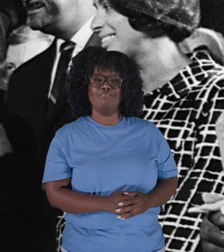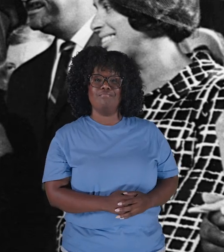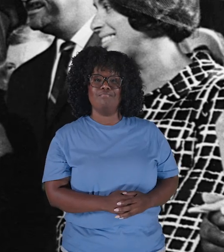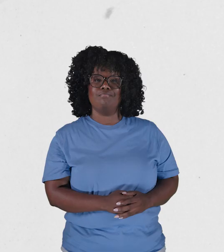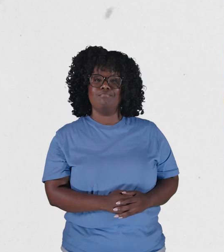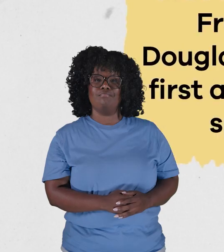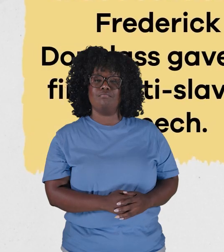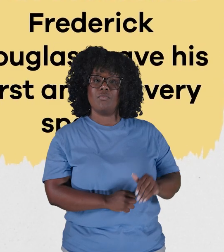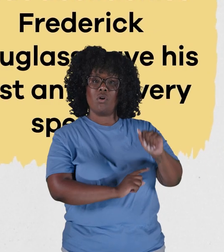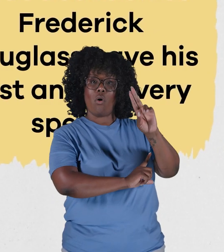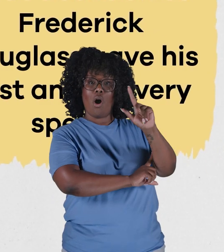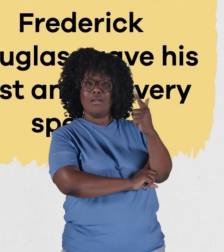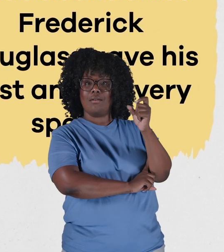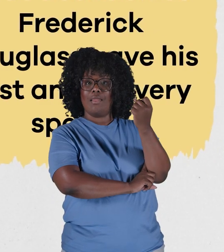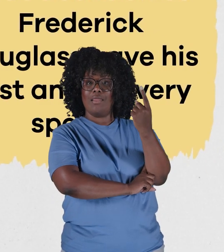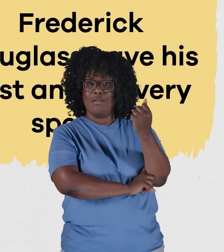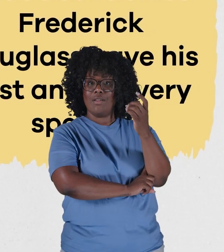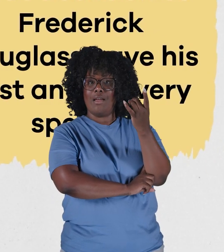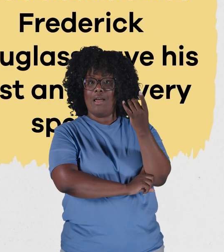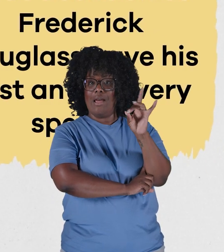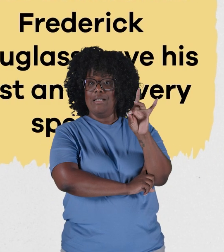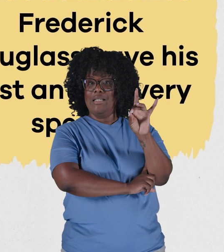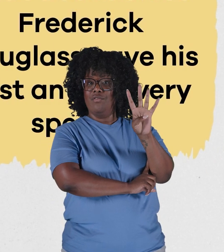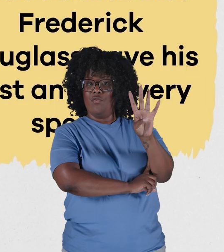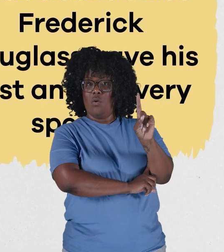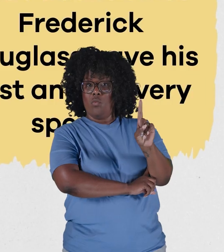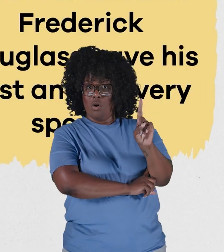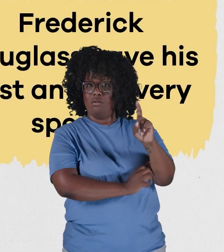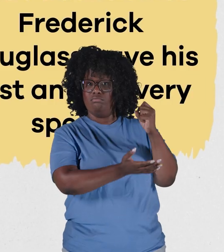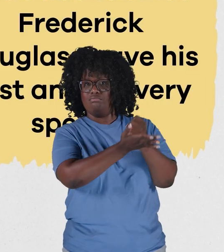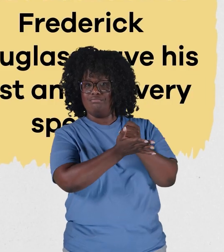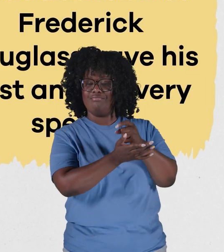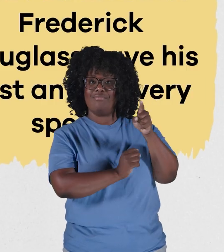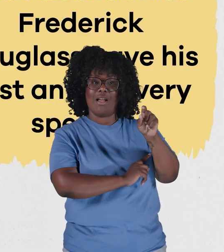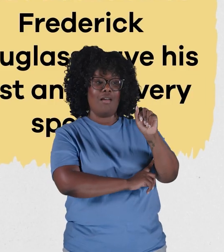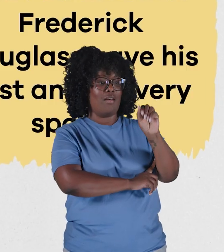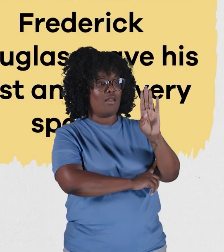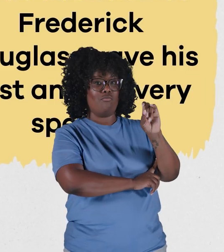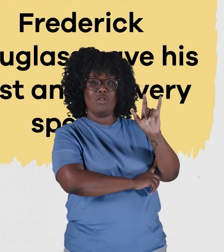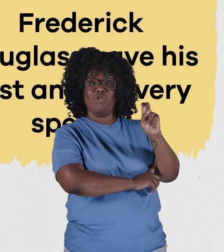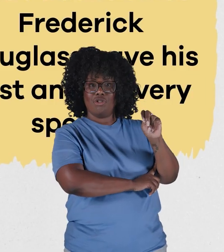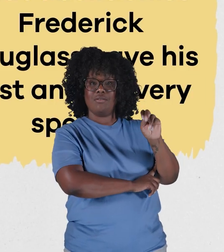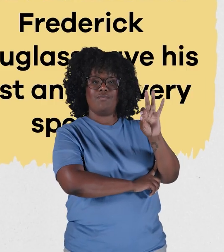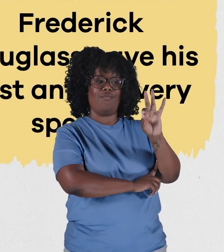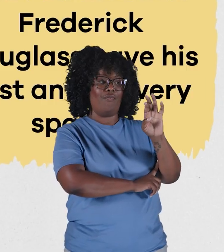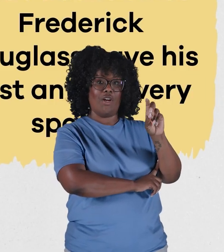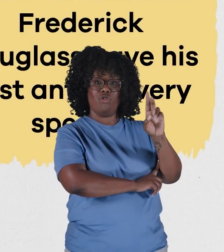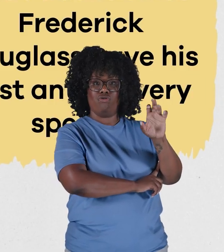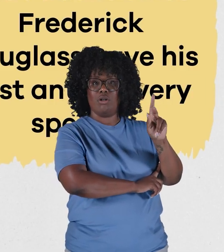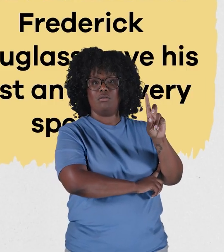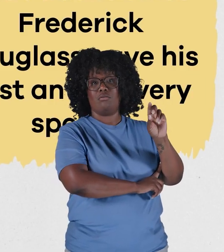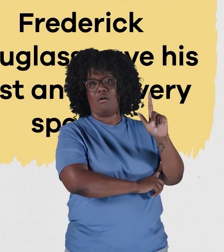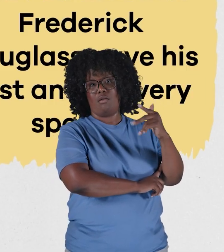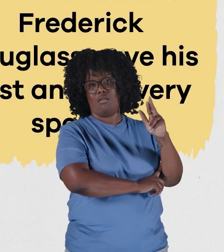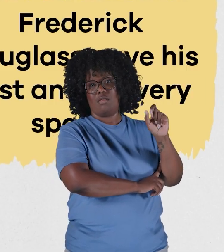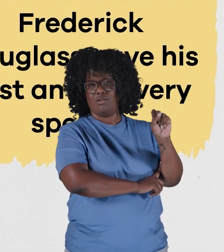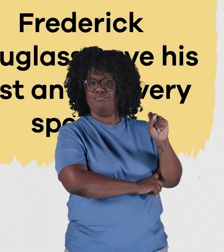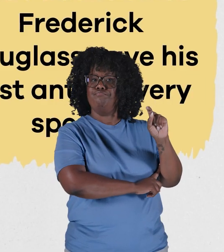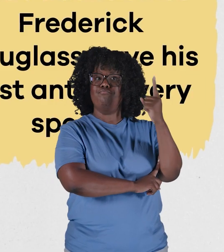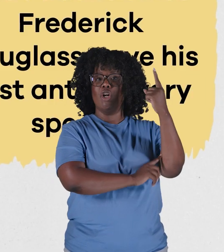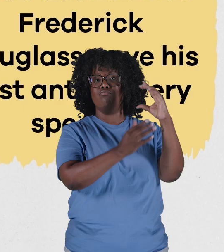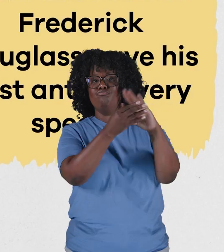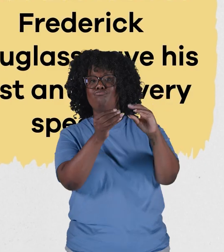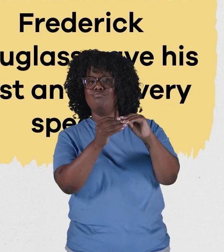bias. August 11, 1841, marked the day that abolitionist Frederick Douglass gave his